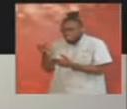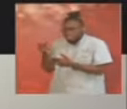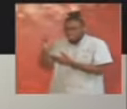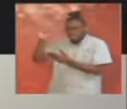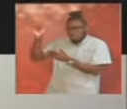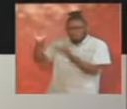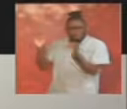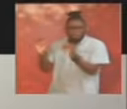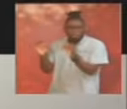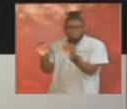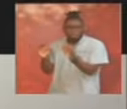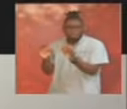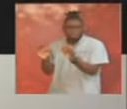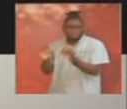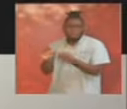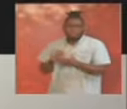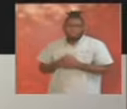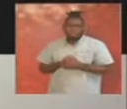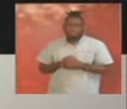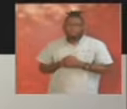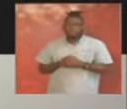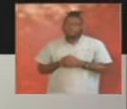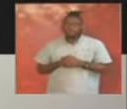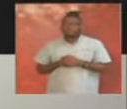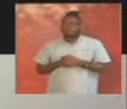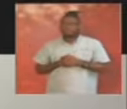the virus,